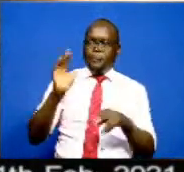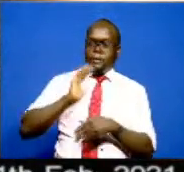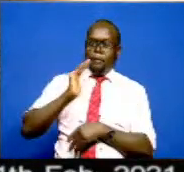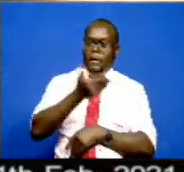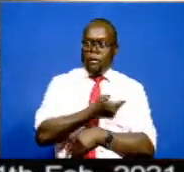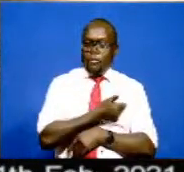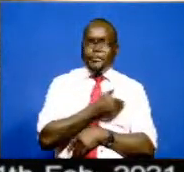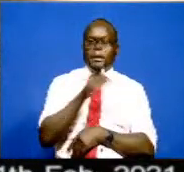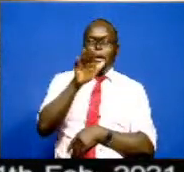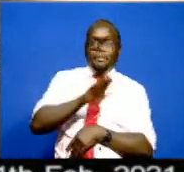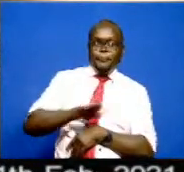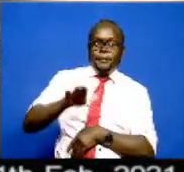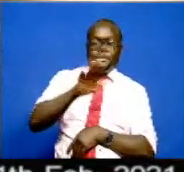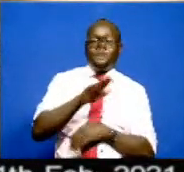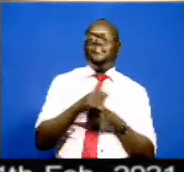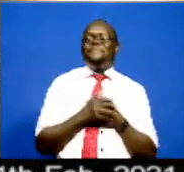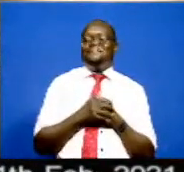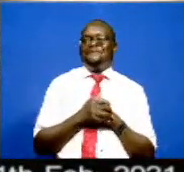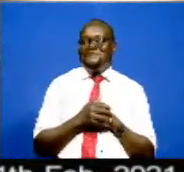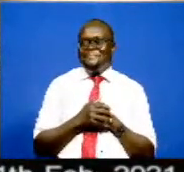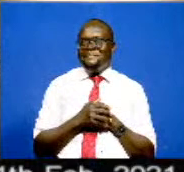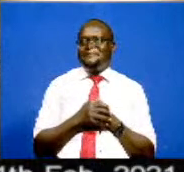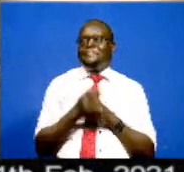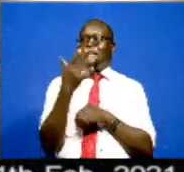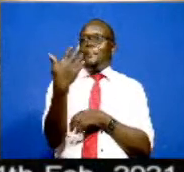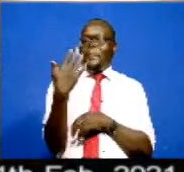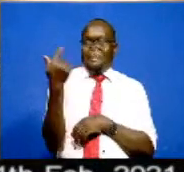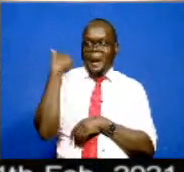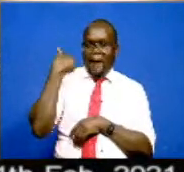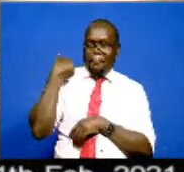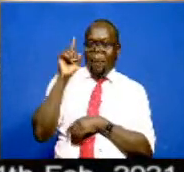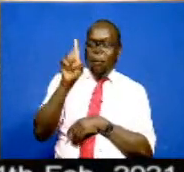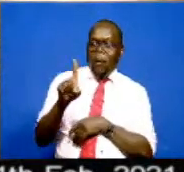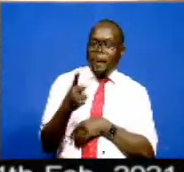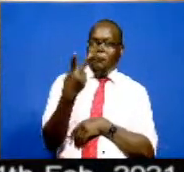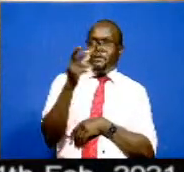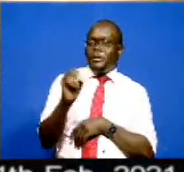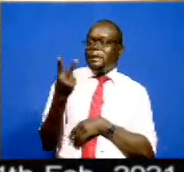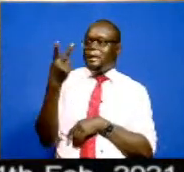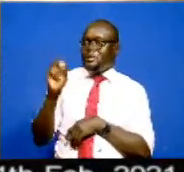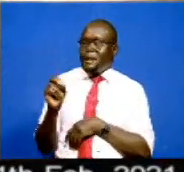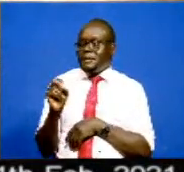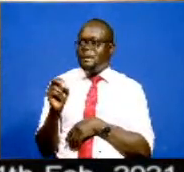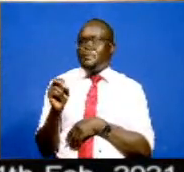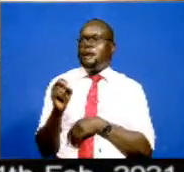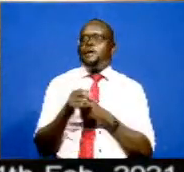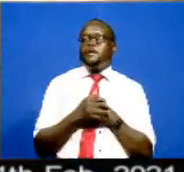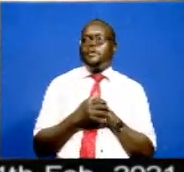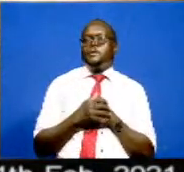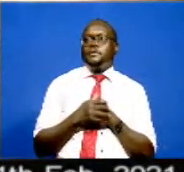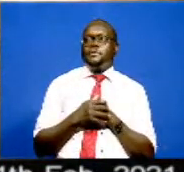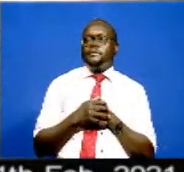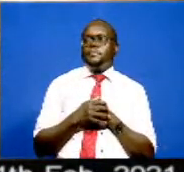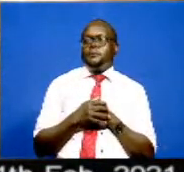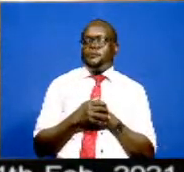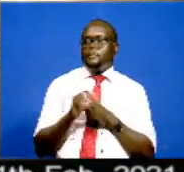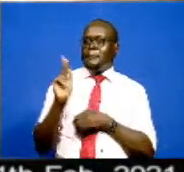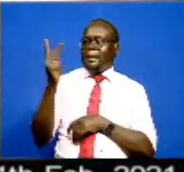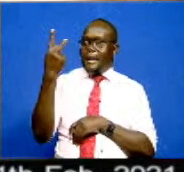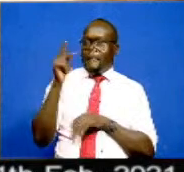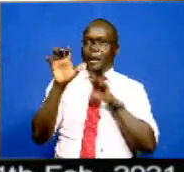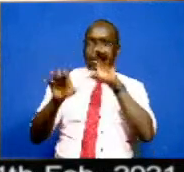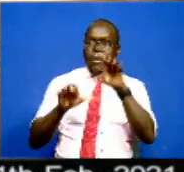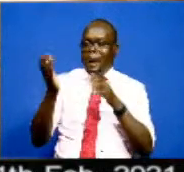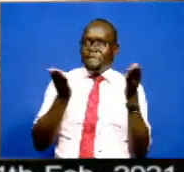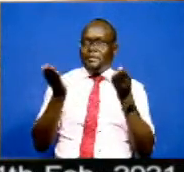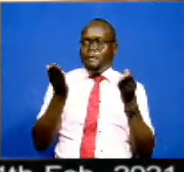on Environment and Natural Resources on sessional paper number 1 of 2020 on the Kenya Wildlife